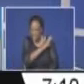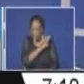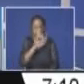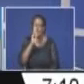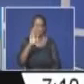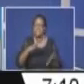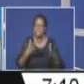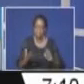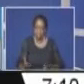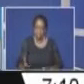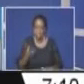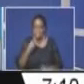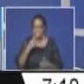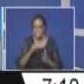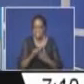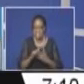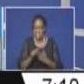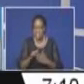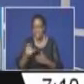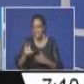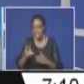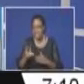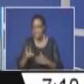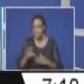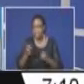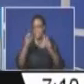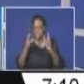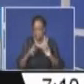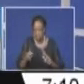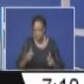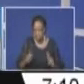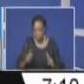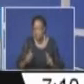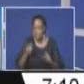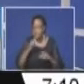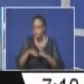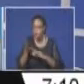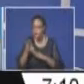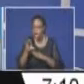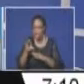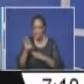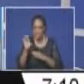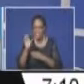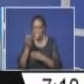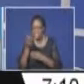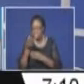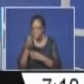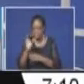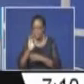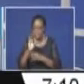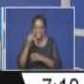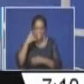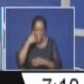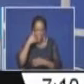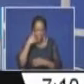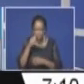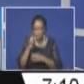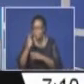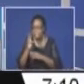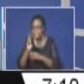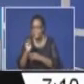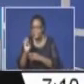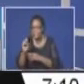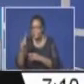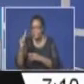died. The incident has resulted in a number of allegations on social media based on the belief that the American's life could have been